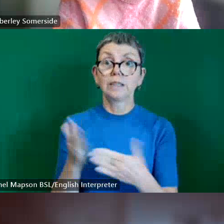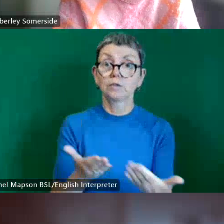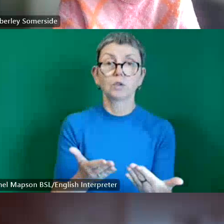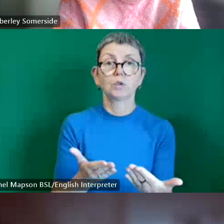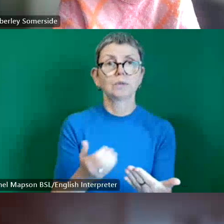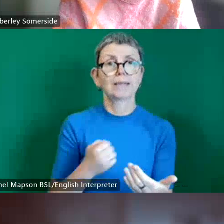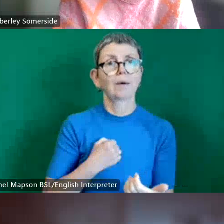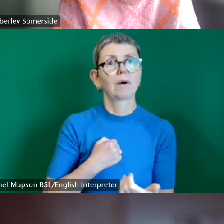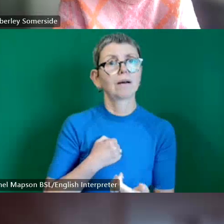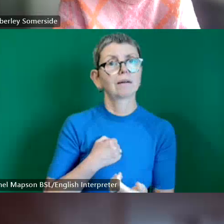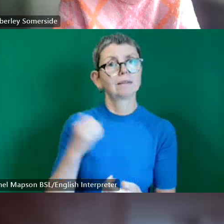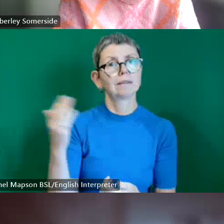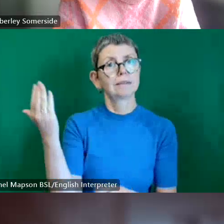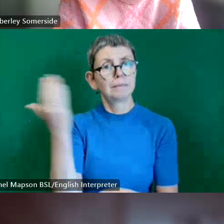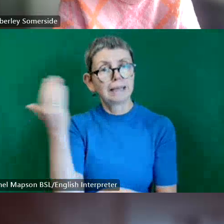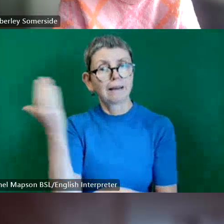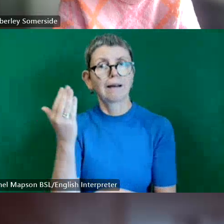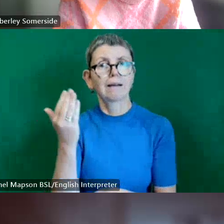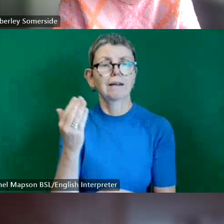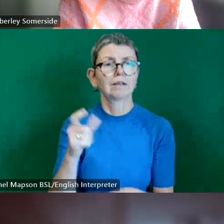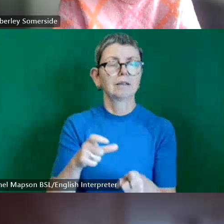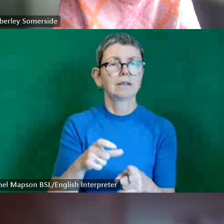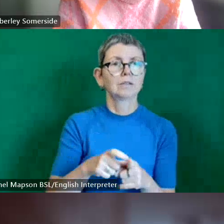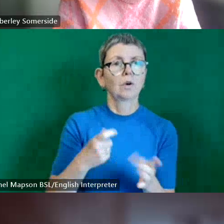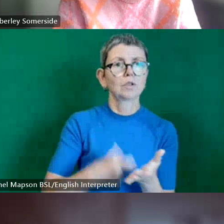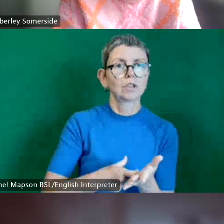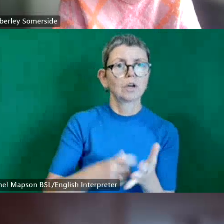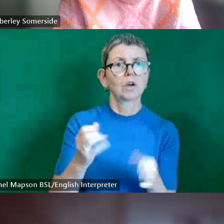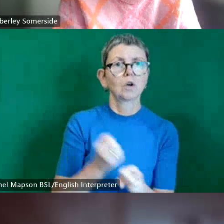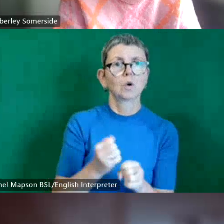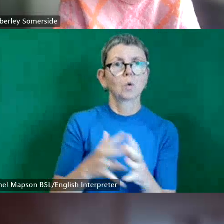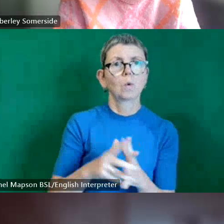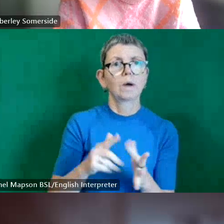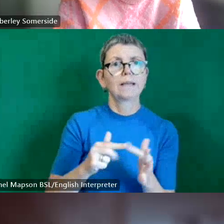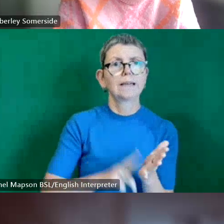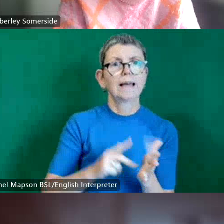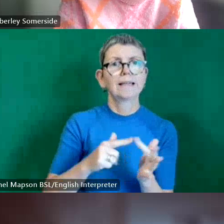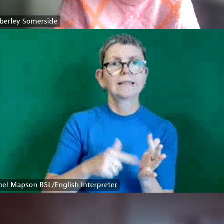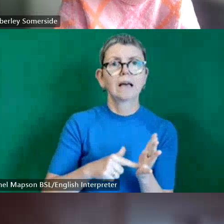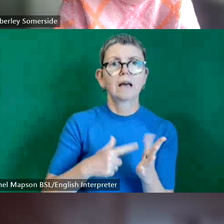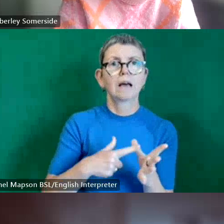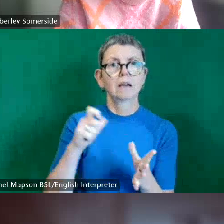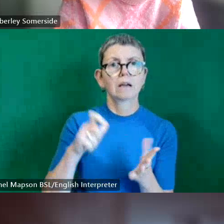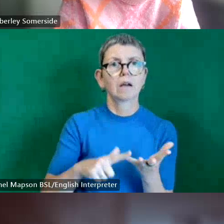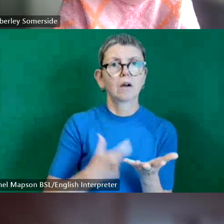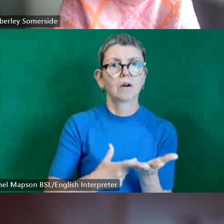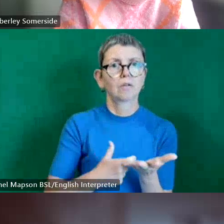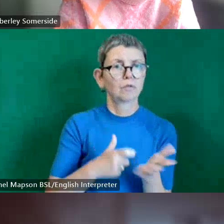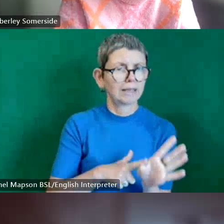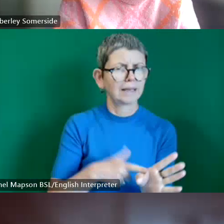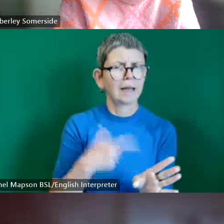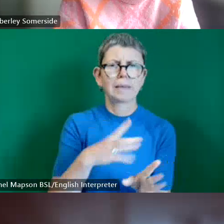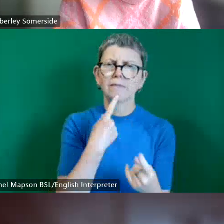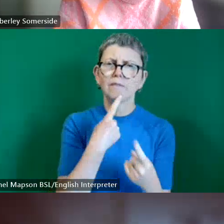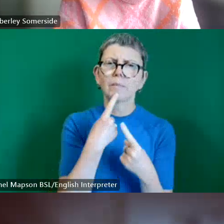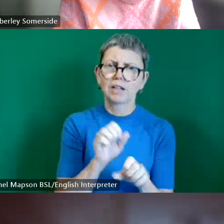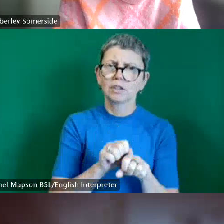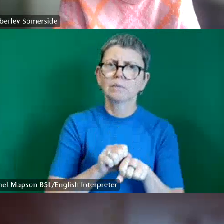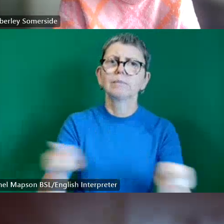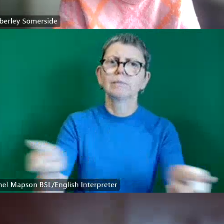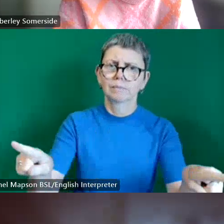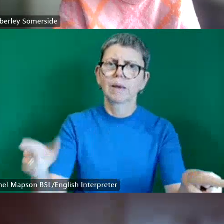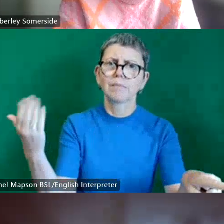guest speaker, Dr. Gwinnetta Curry. We have circulated some biographical details, but let me